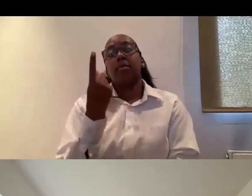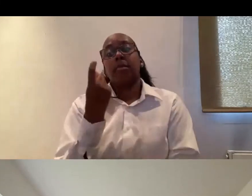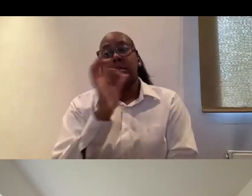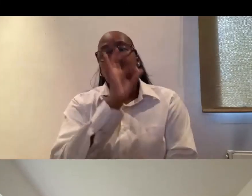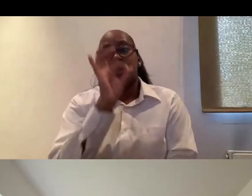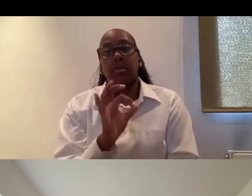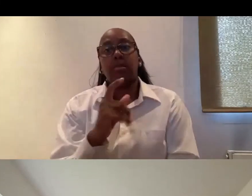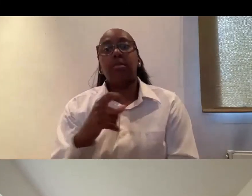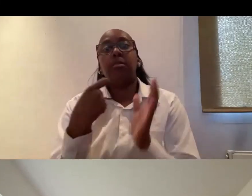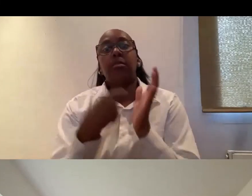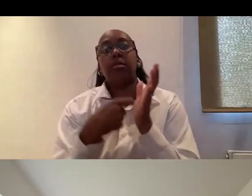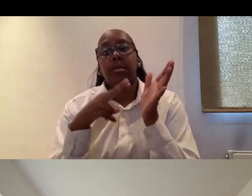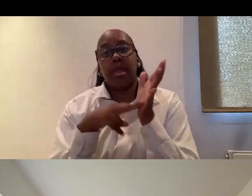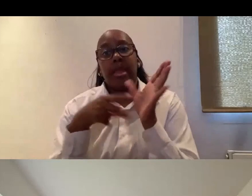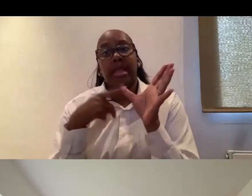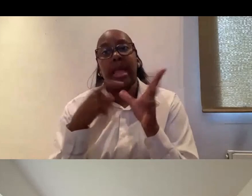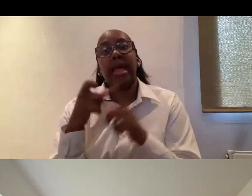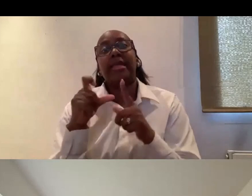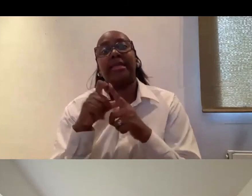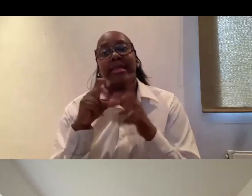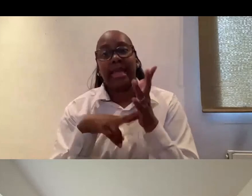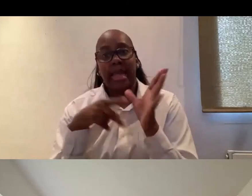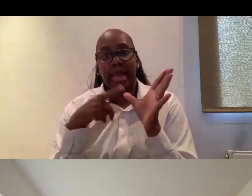around RNA affecting DNA.